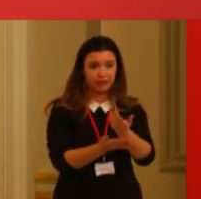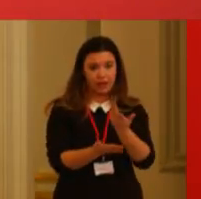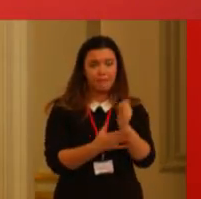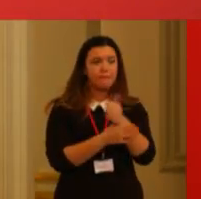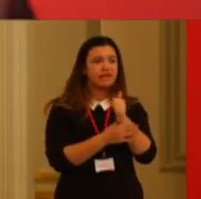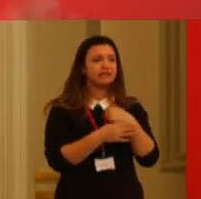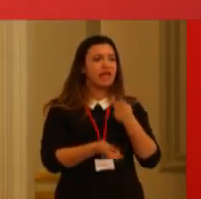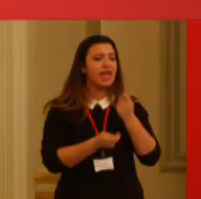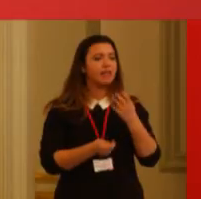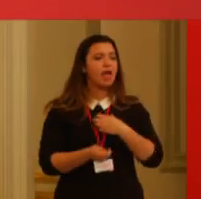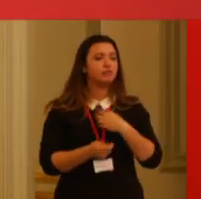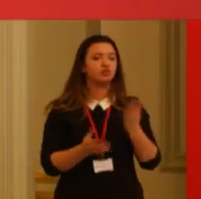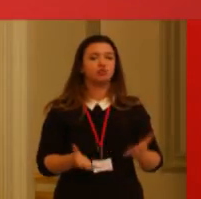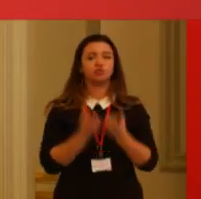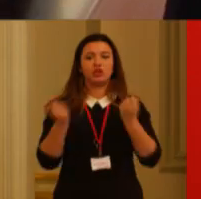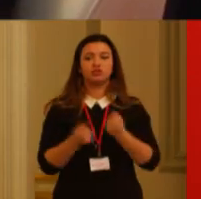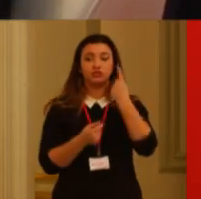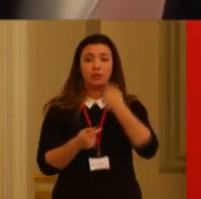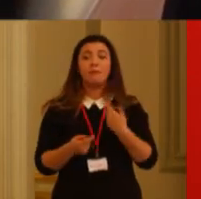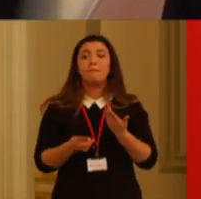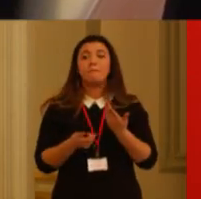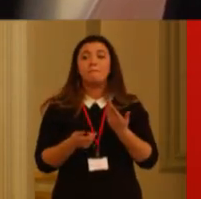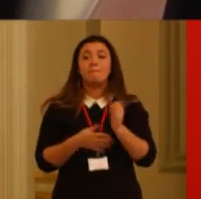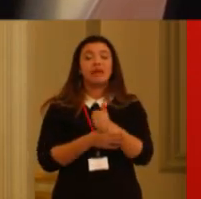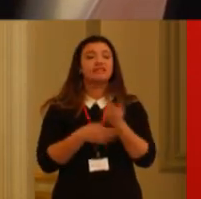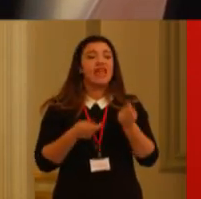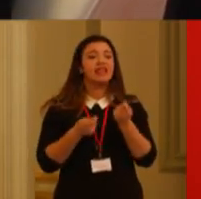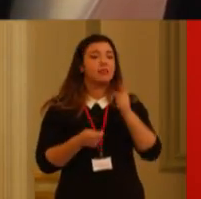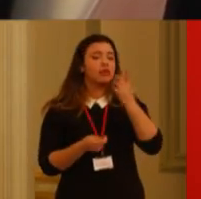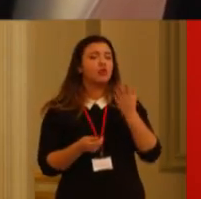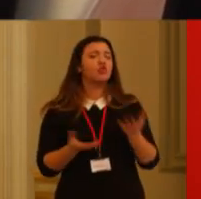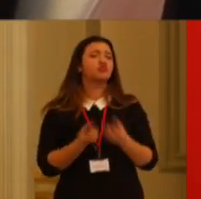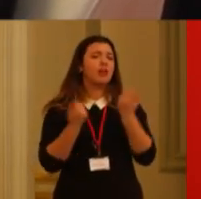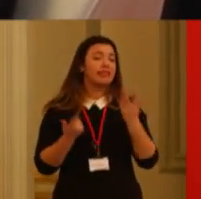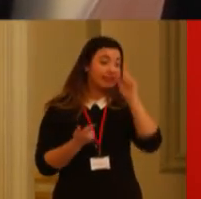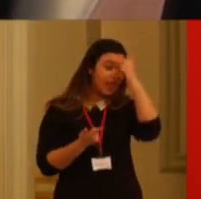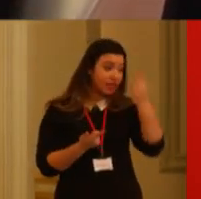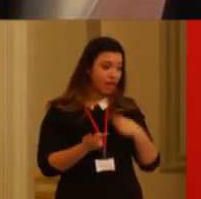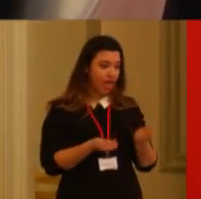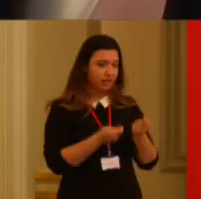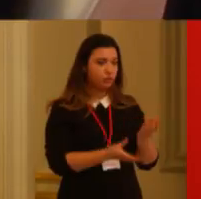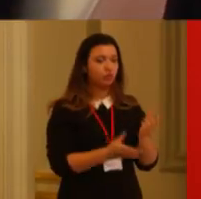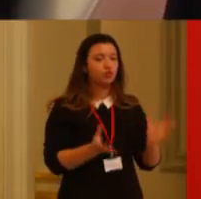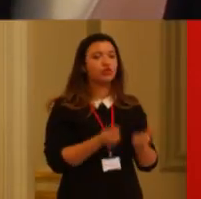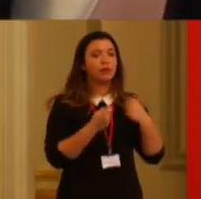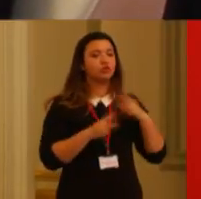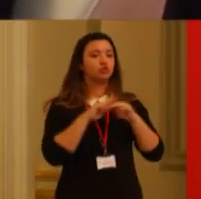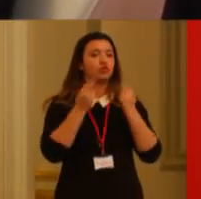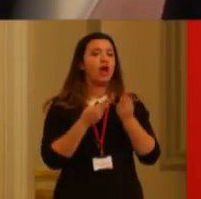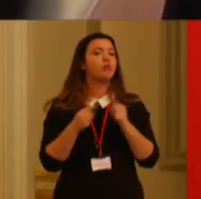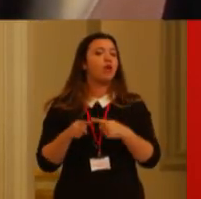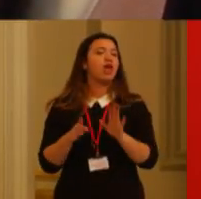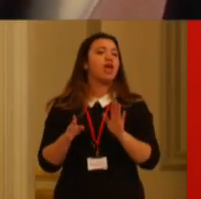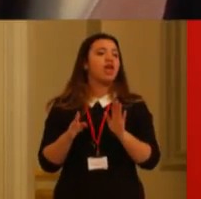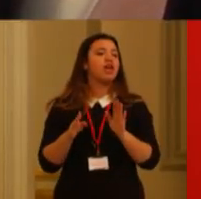that outstanding? No. Vocational schools are not going to become a savior. education can't become a savior because the world has